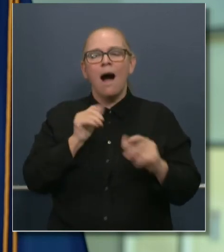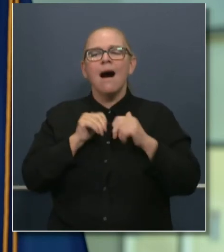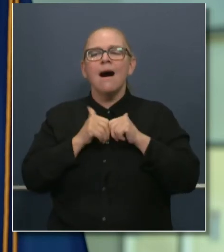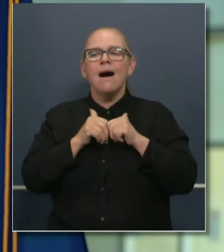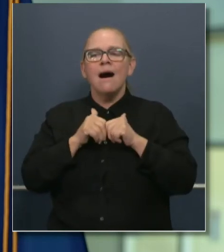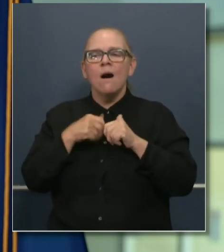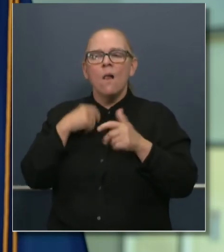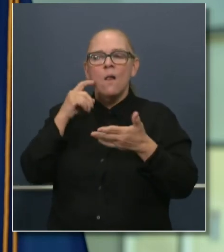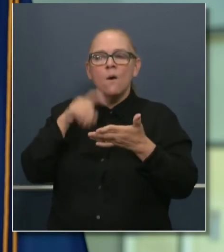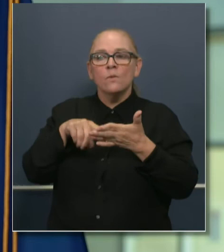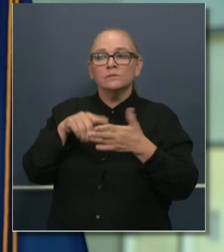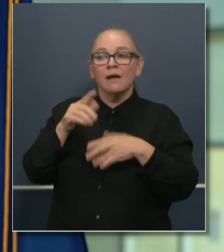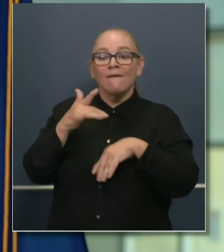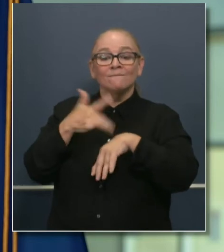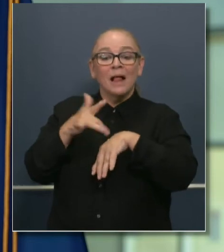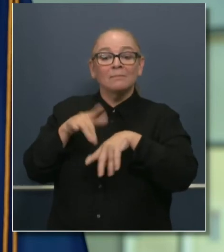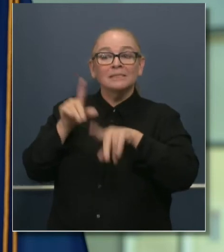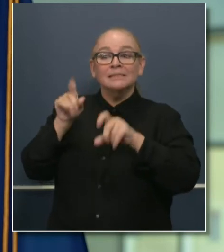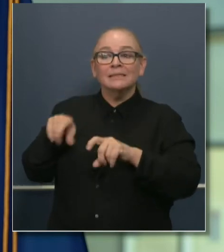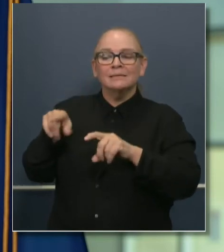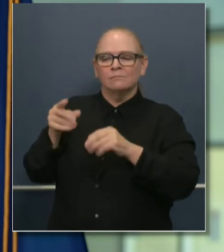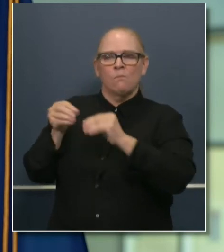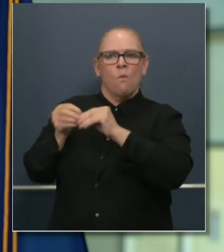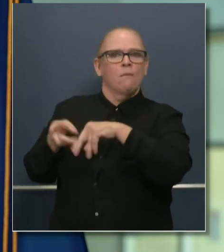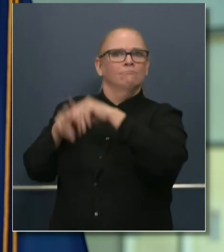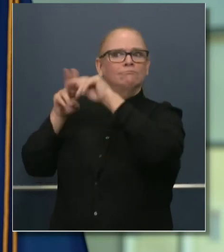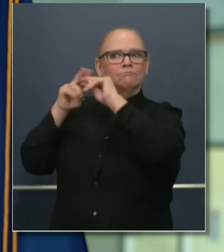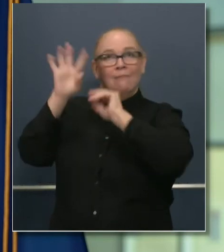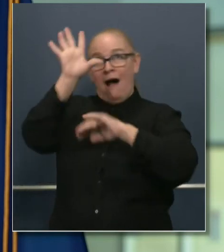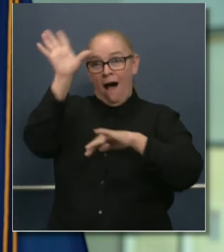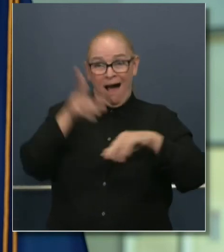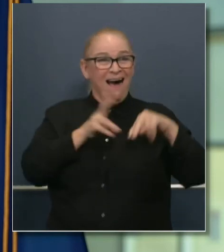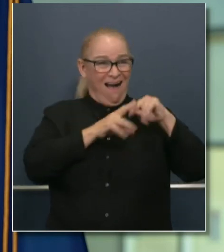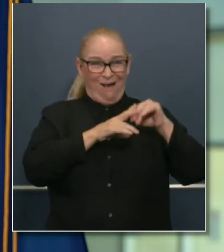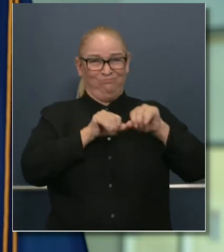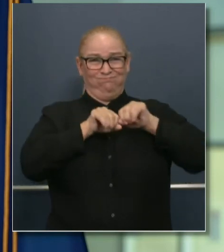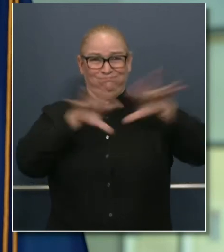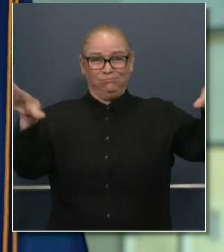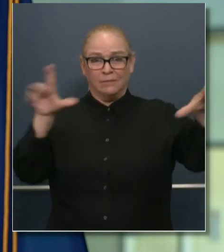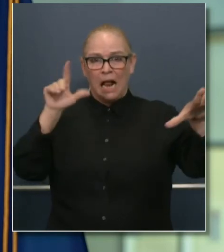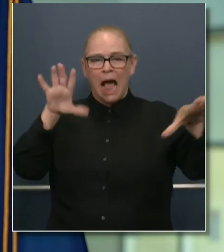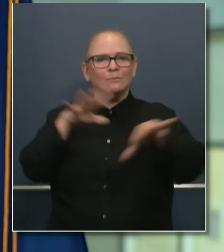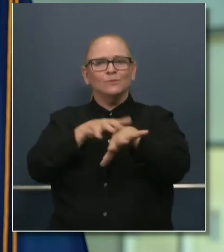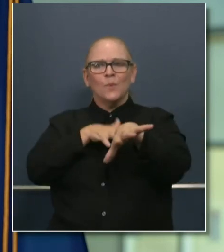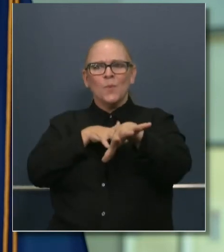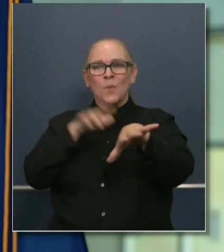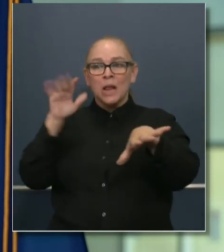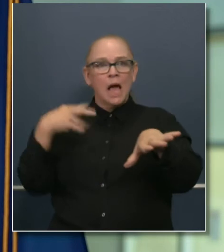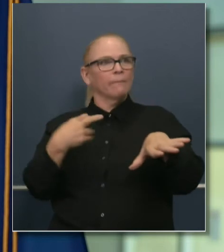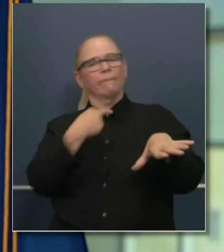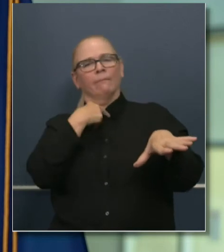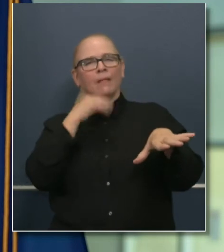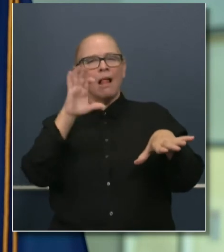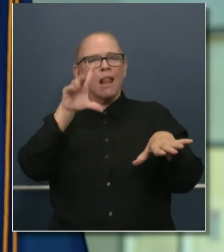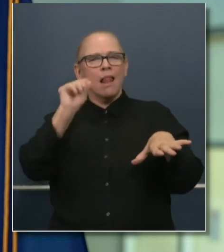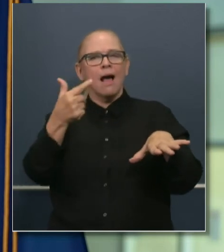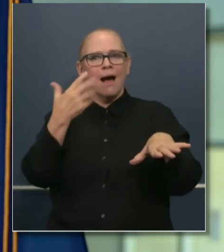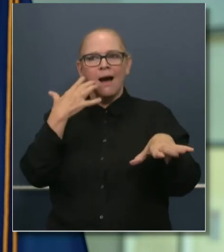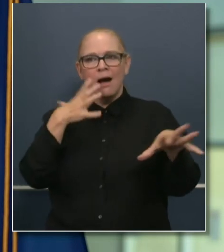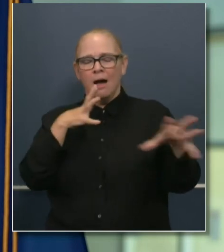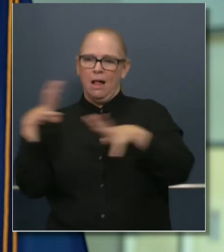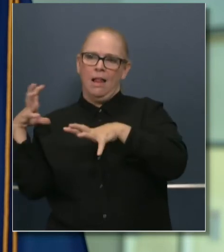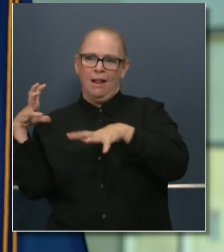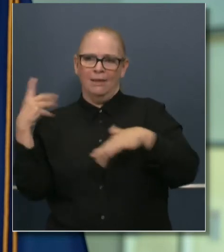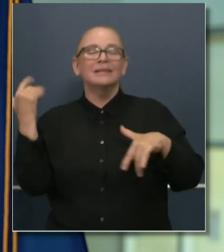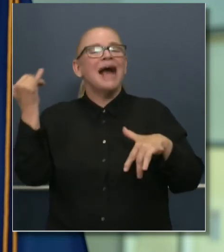the nation. Those big national labs were seeing their turnaround times go up pretty high. So we wanted to make sure that we